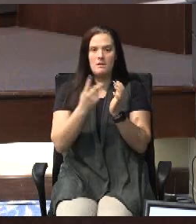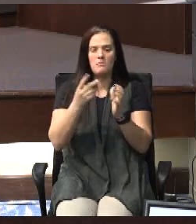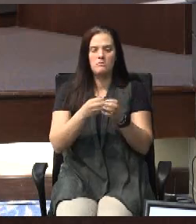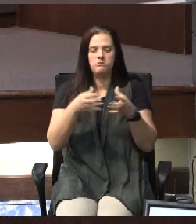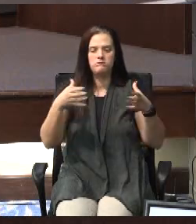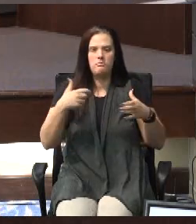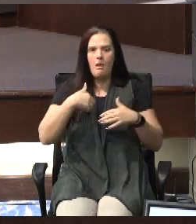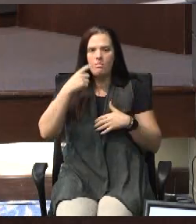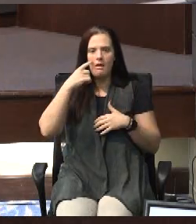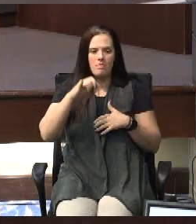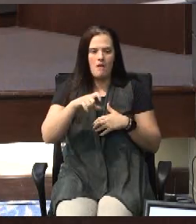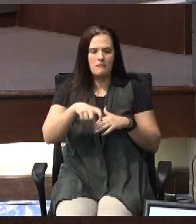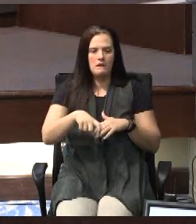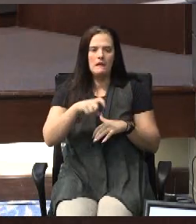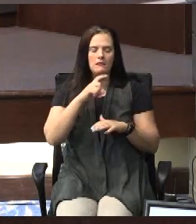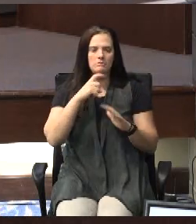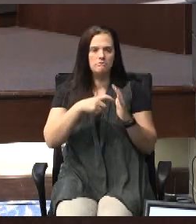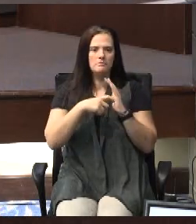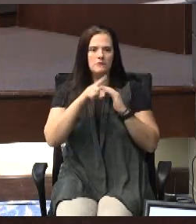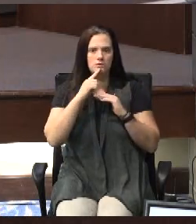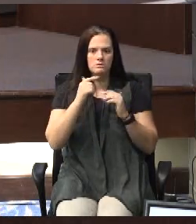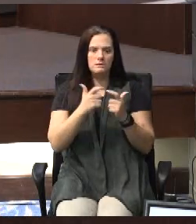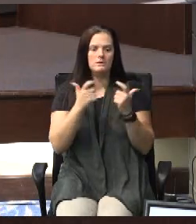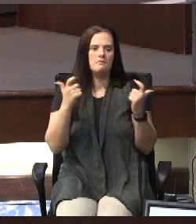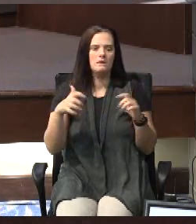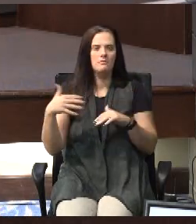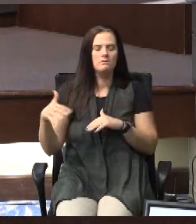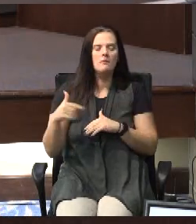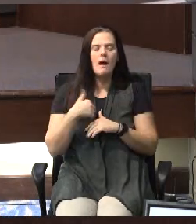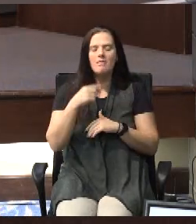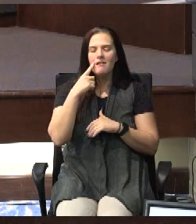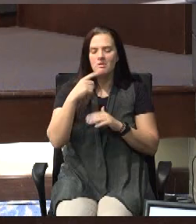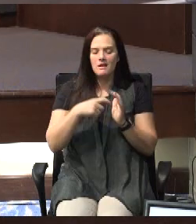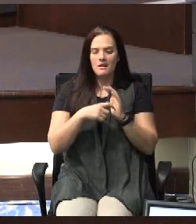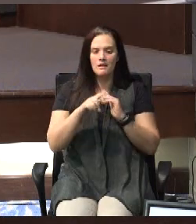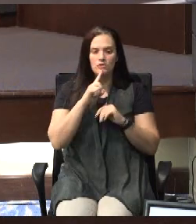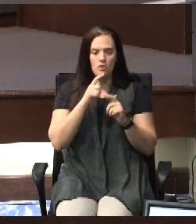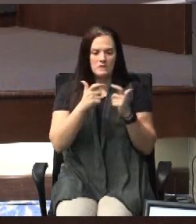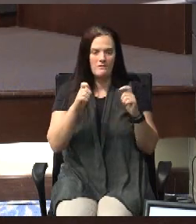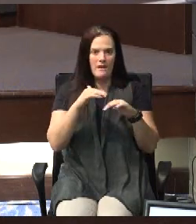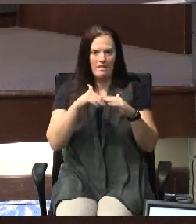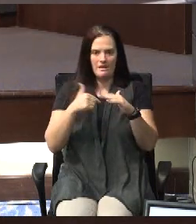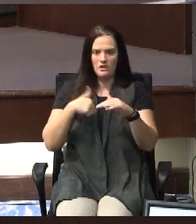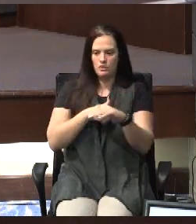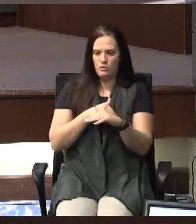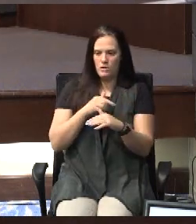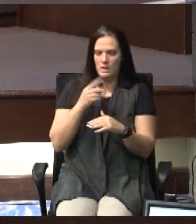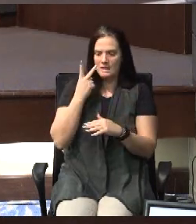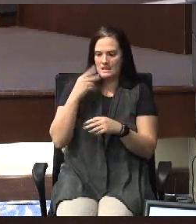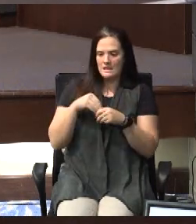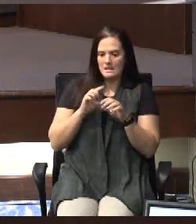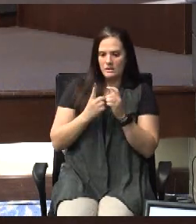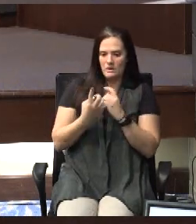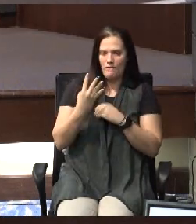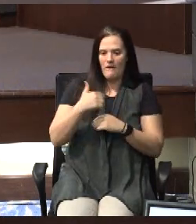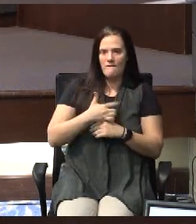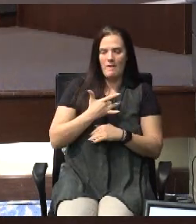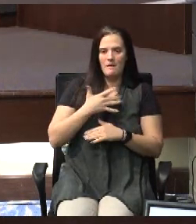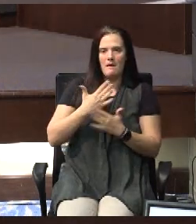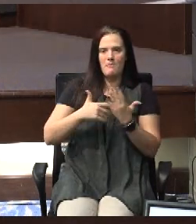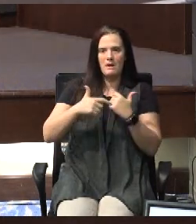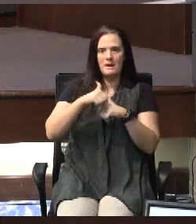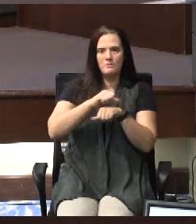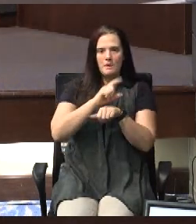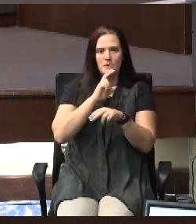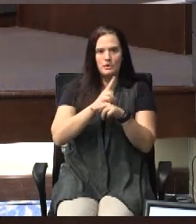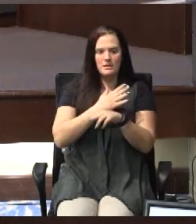need is so significant. Ranisha's laughing. I think the need is so significant, at least where I sit in District 4. I feel like my part-time job is